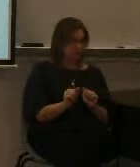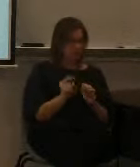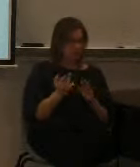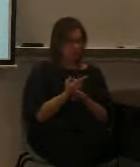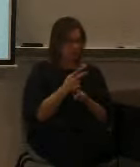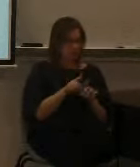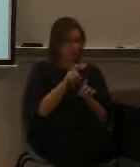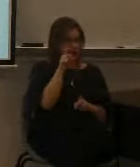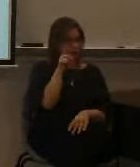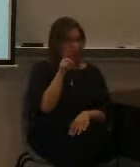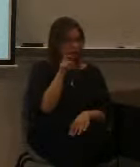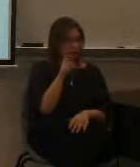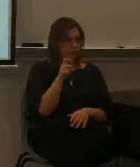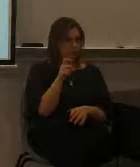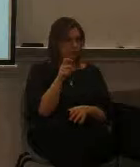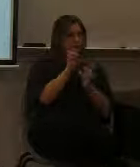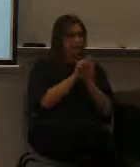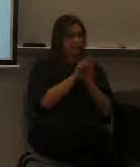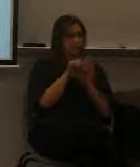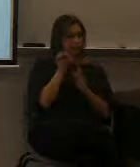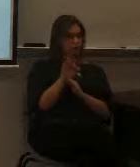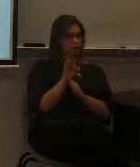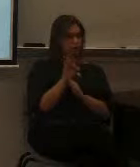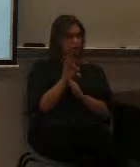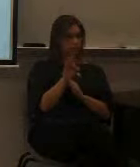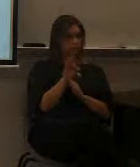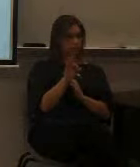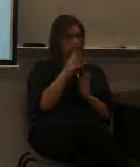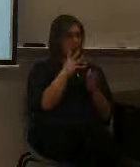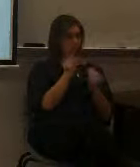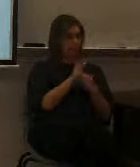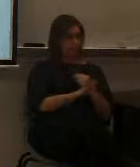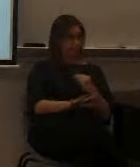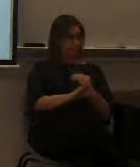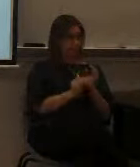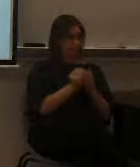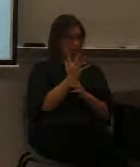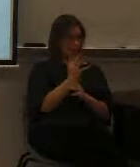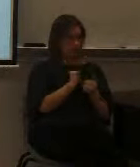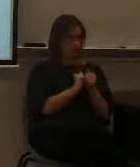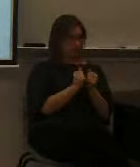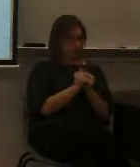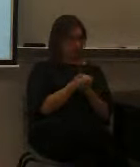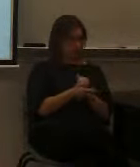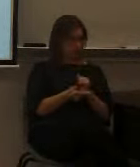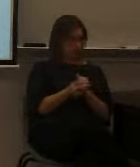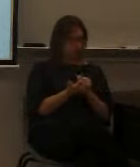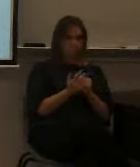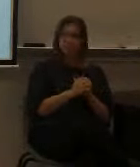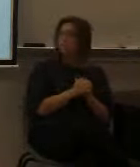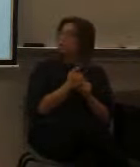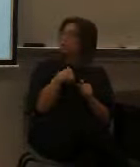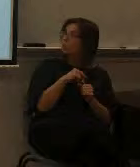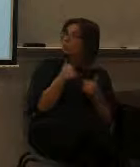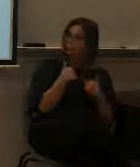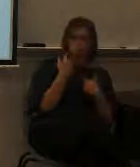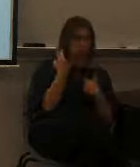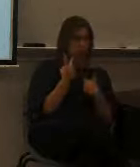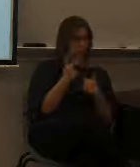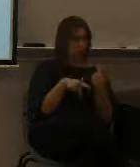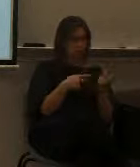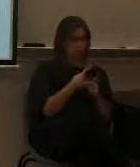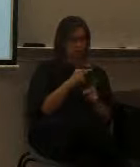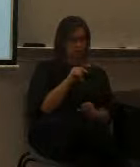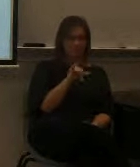used as sexual signals. And so the wetland plants competing with each other, and we have two species